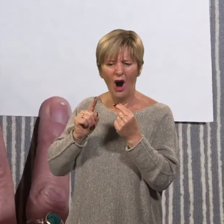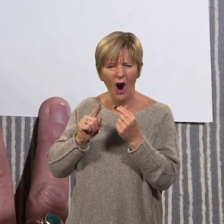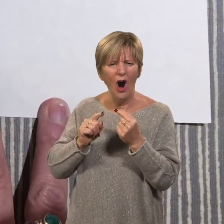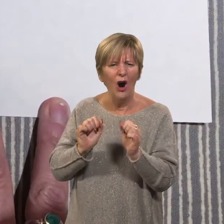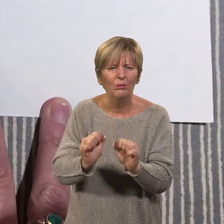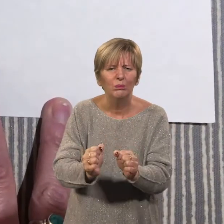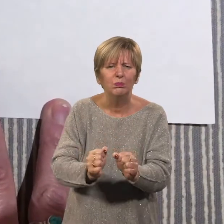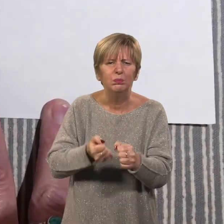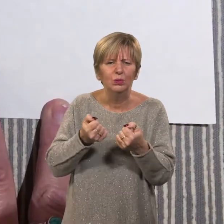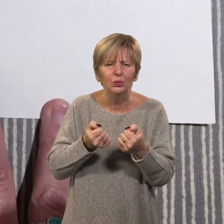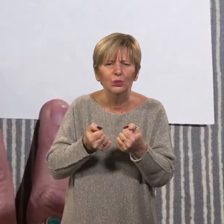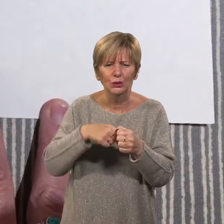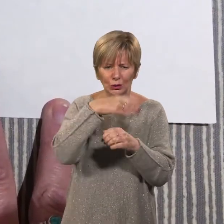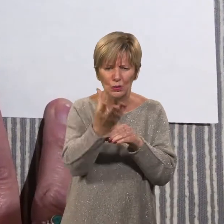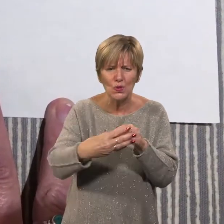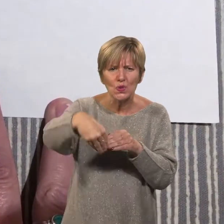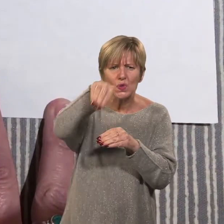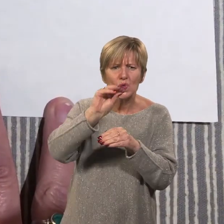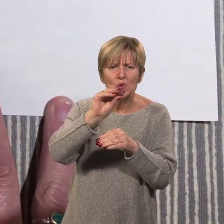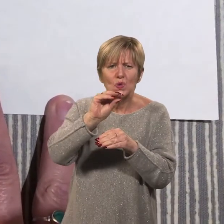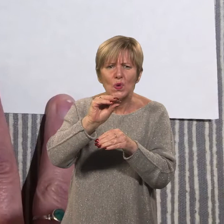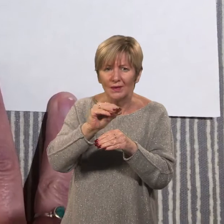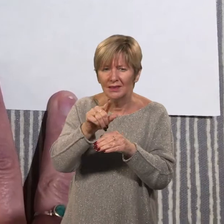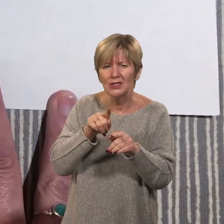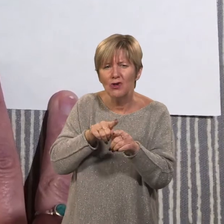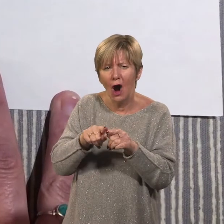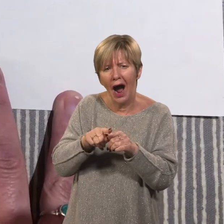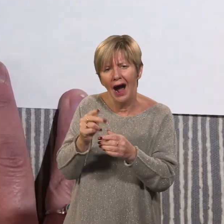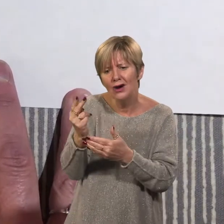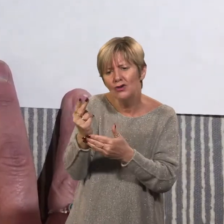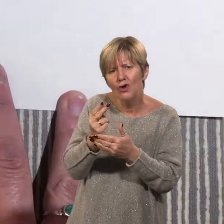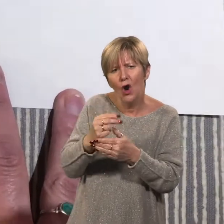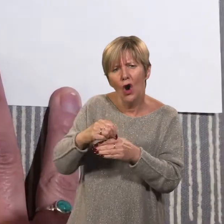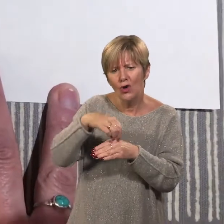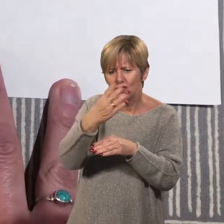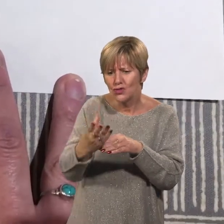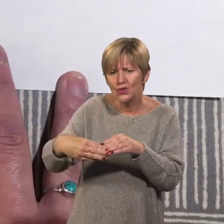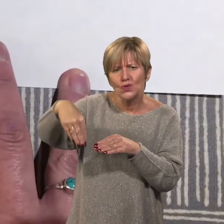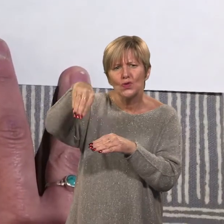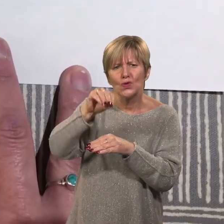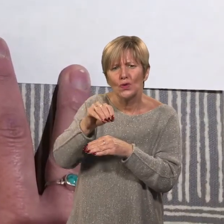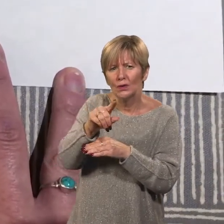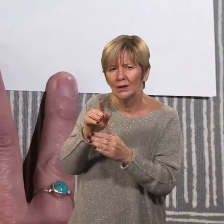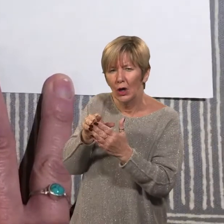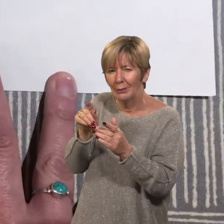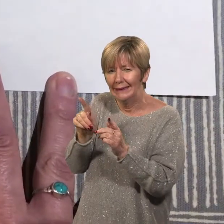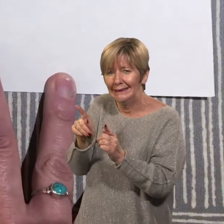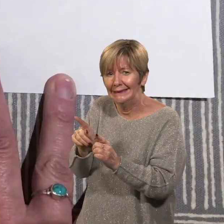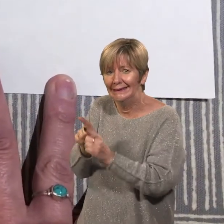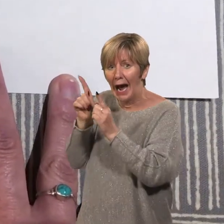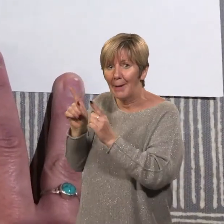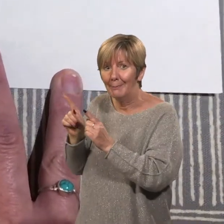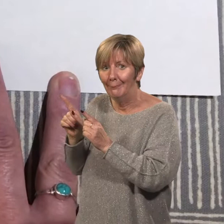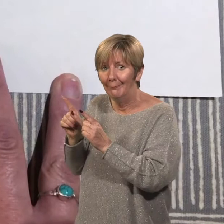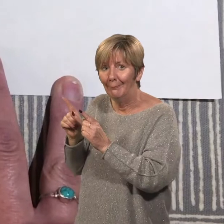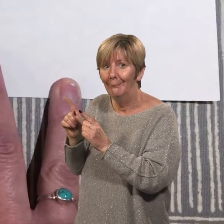look at this. Whee! If you can, try and draw a curl. If not, draw whatever kind of boot you like. Let's go